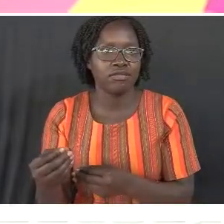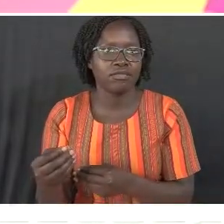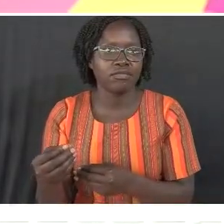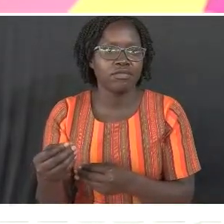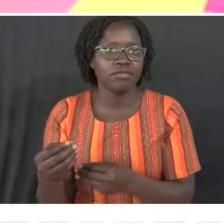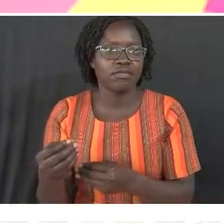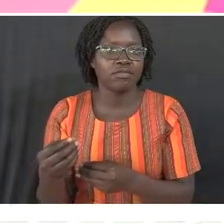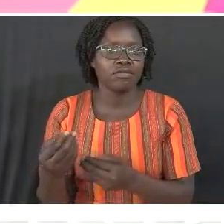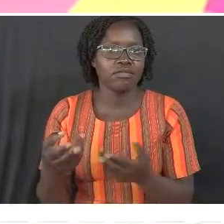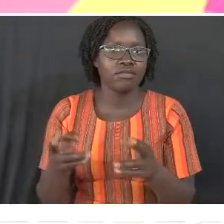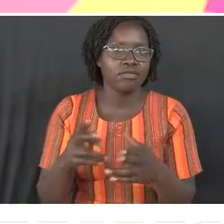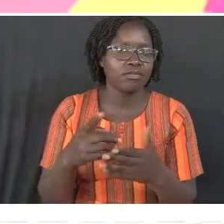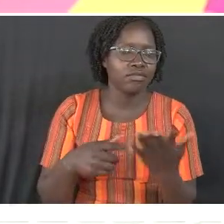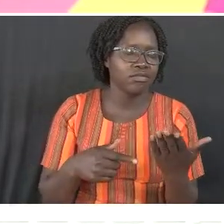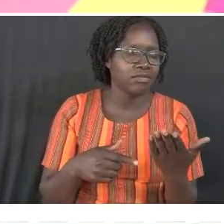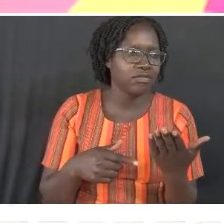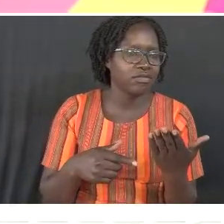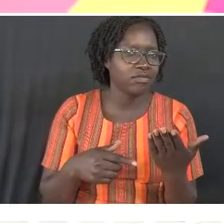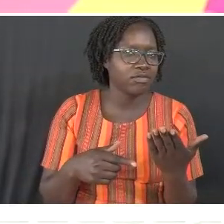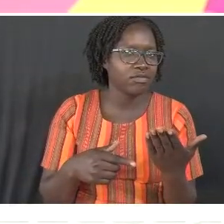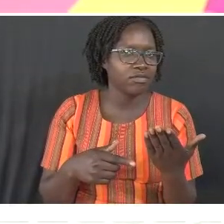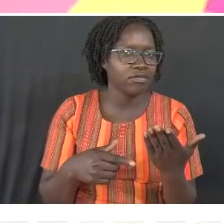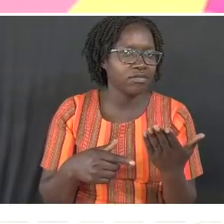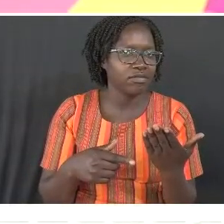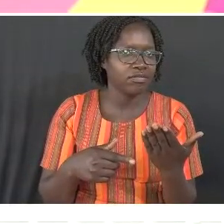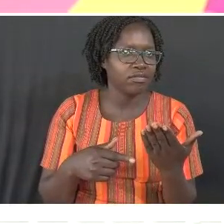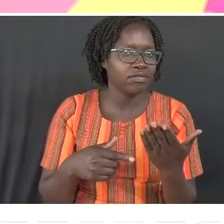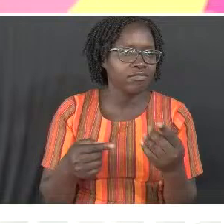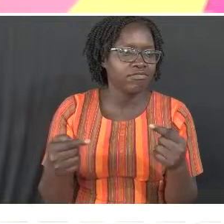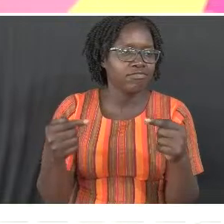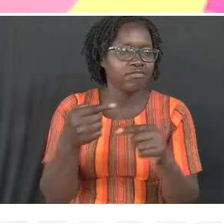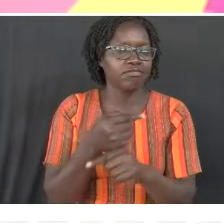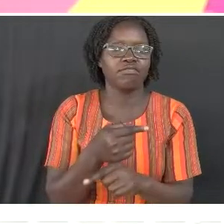what happens is the permanent, they'll take that space.